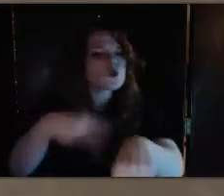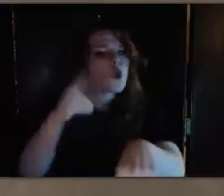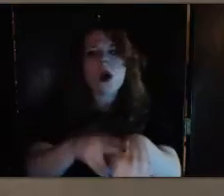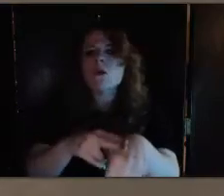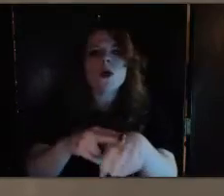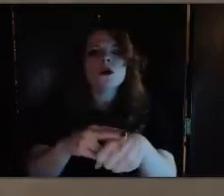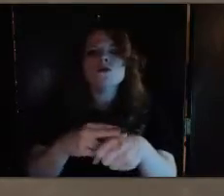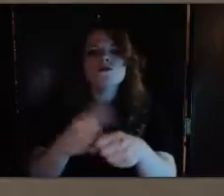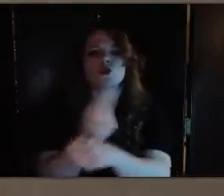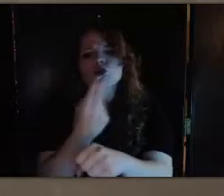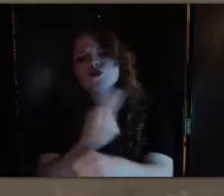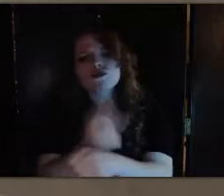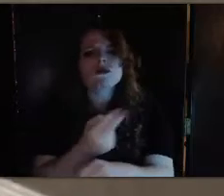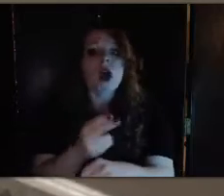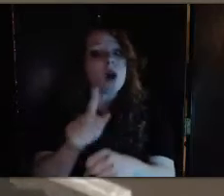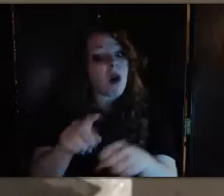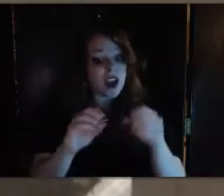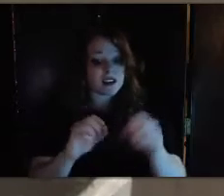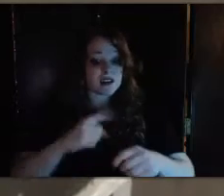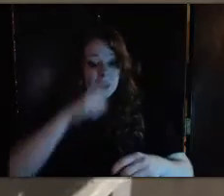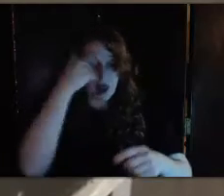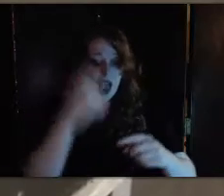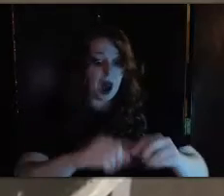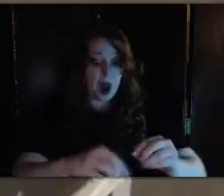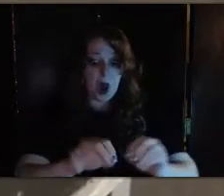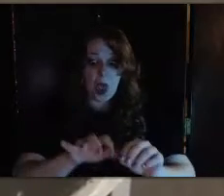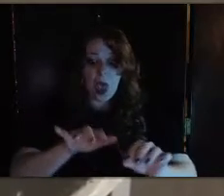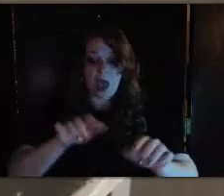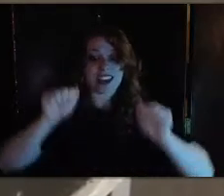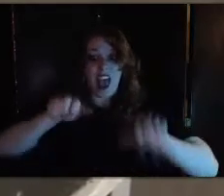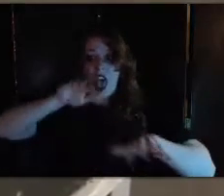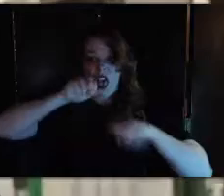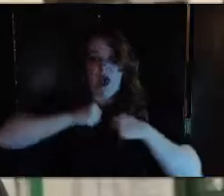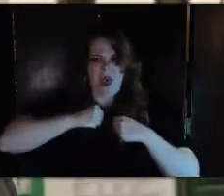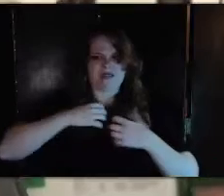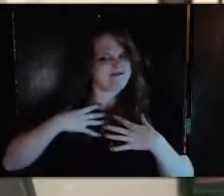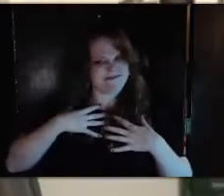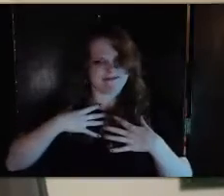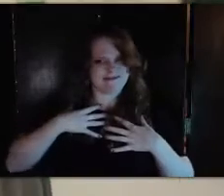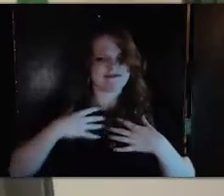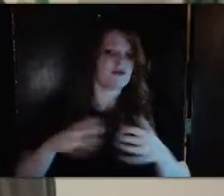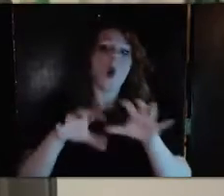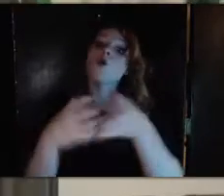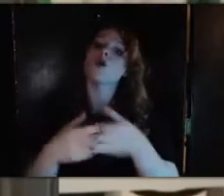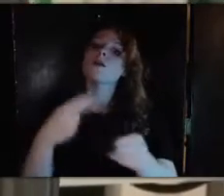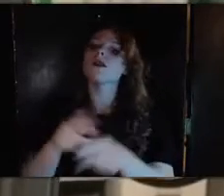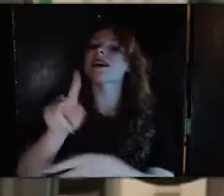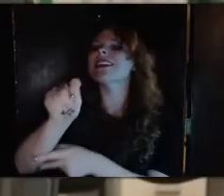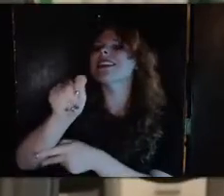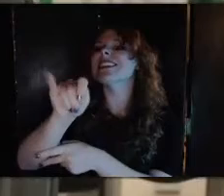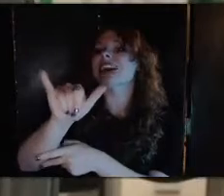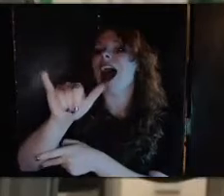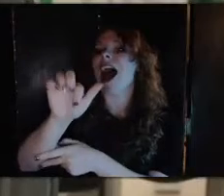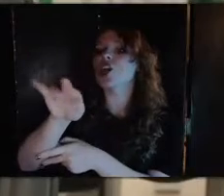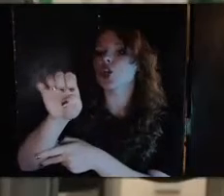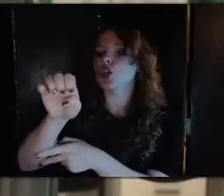tear. But those particles go into the air and they can be breathed into our lungs. Well, a group called the Tire